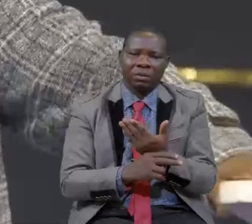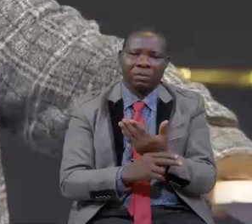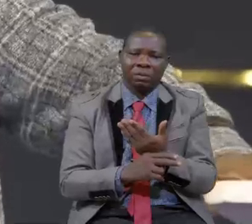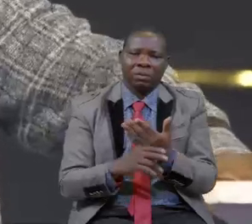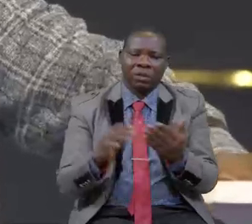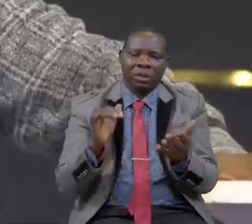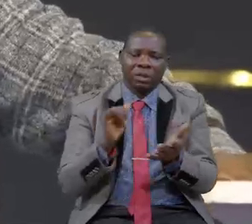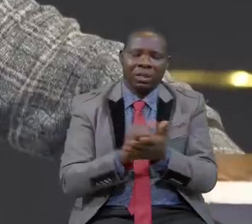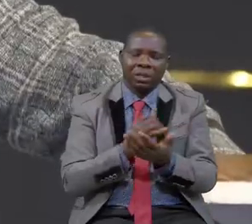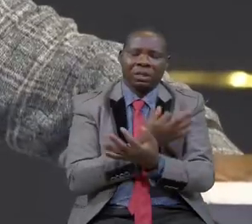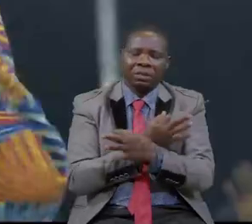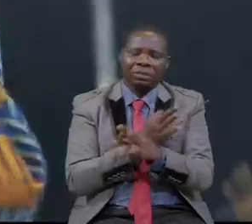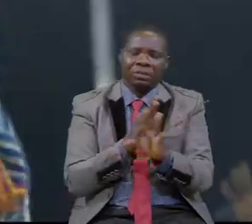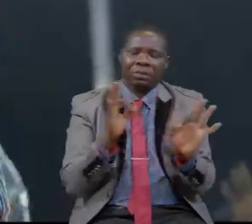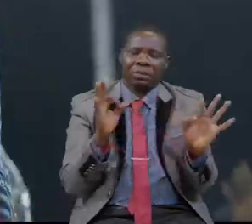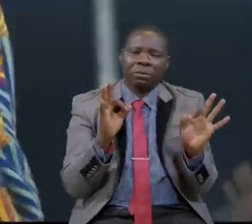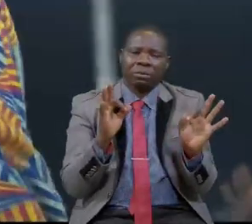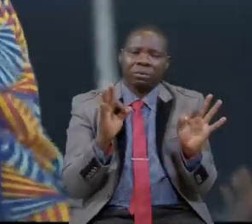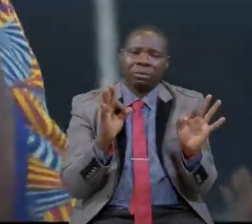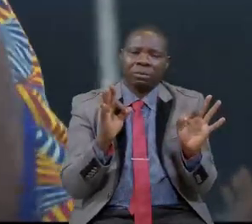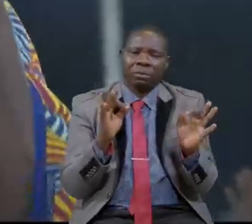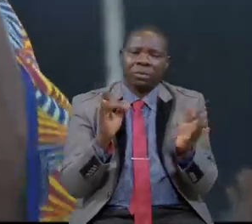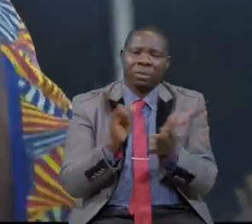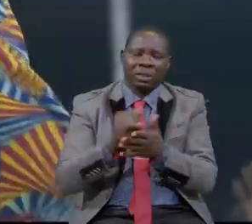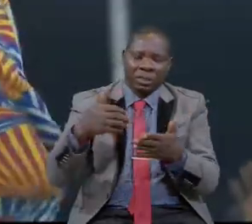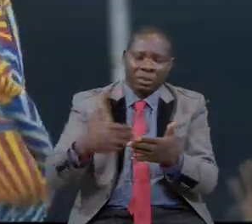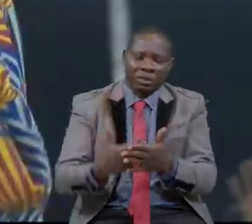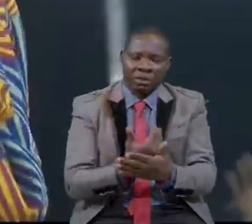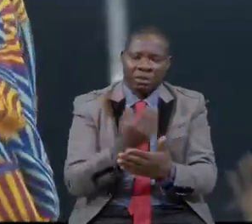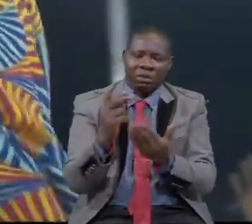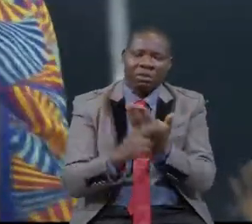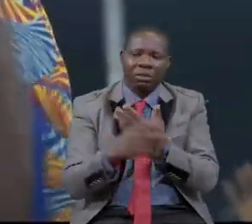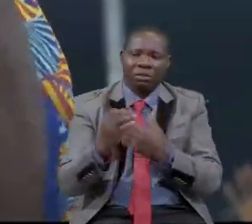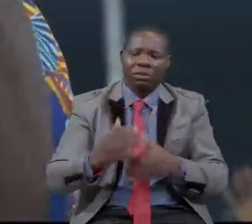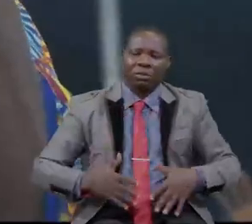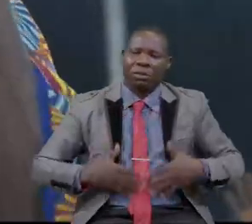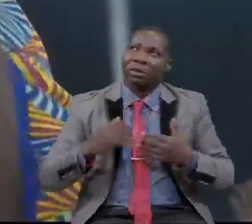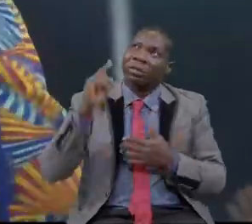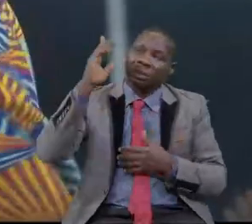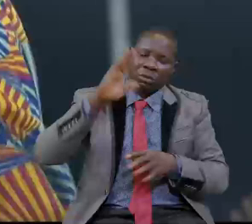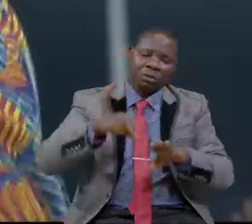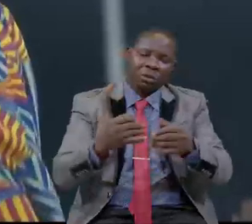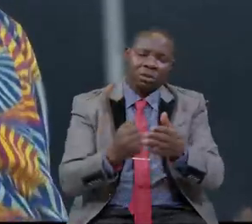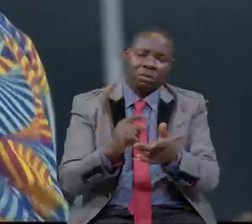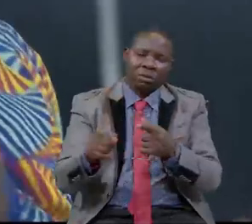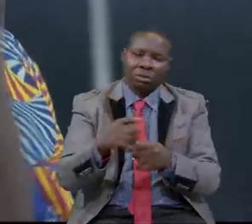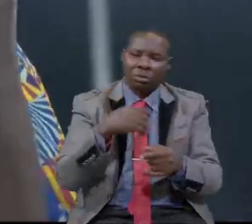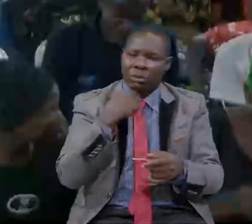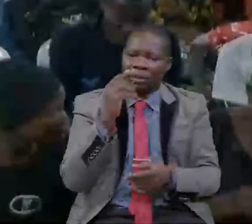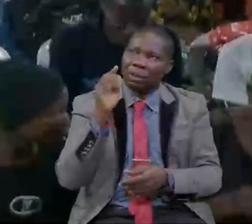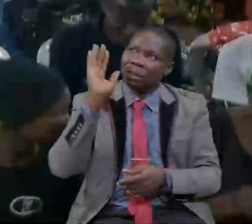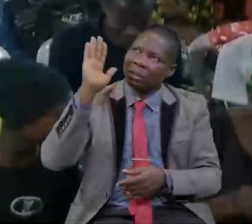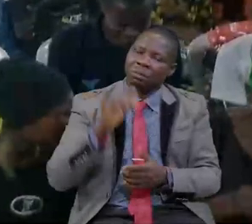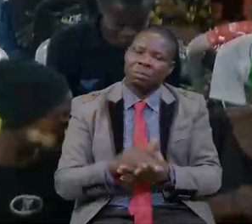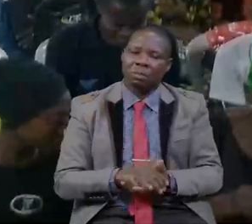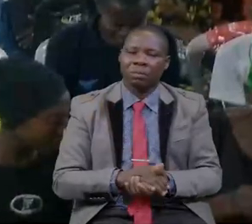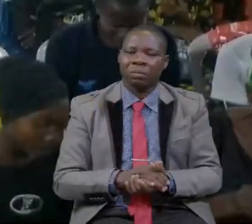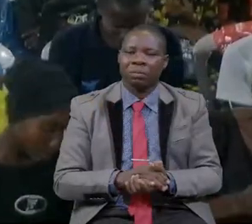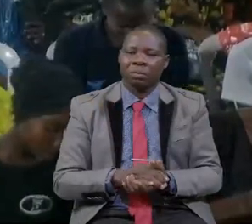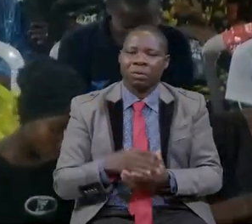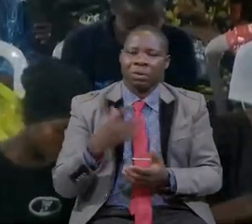freedom, that newness of life. He'll give it to you. Tell him, tell him. The